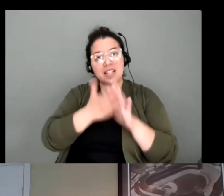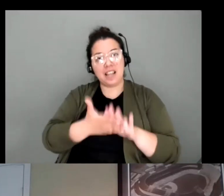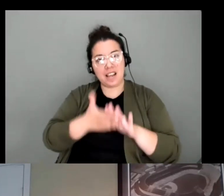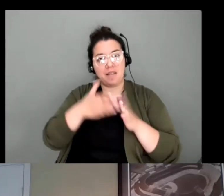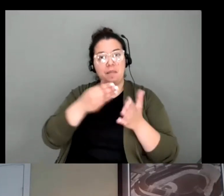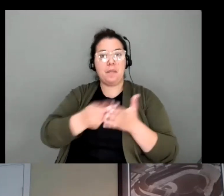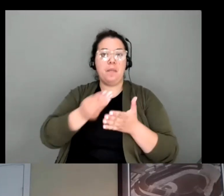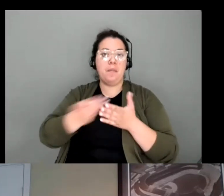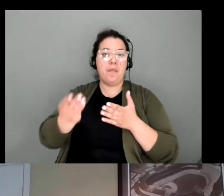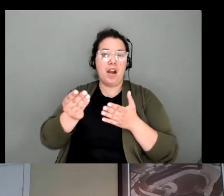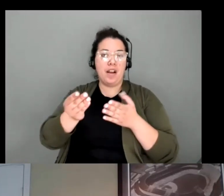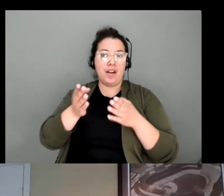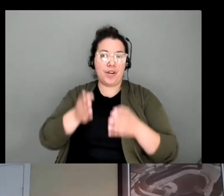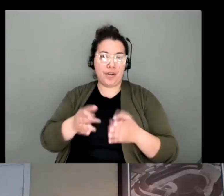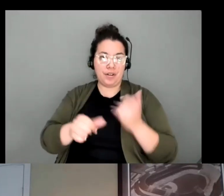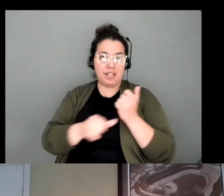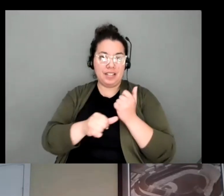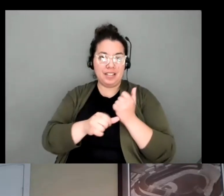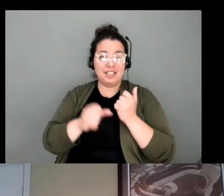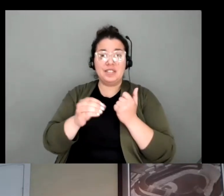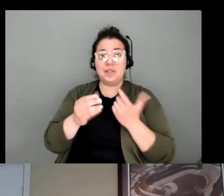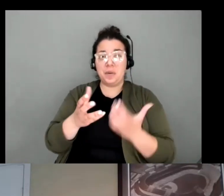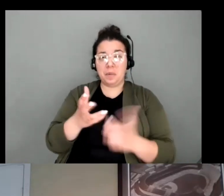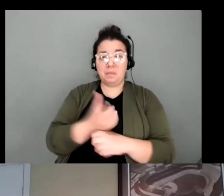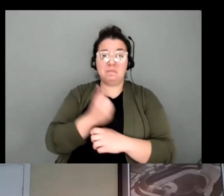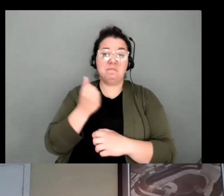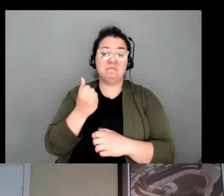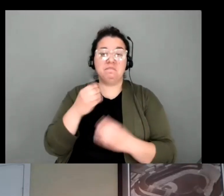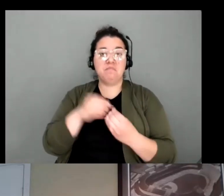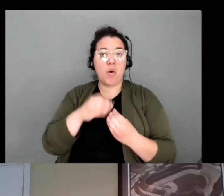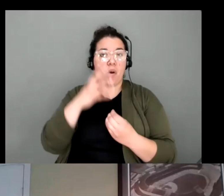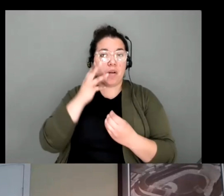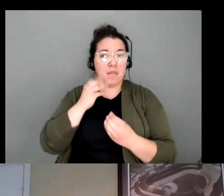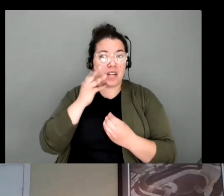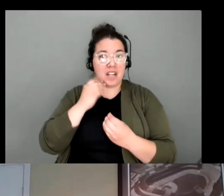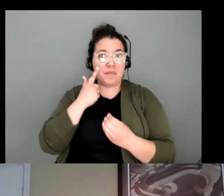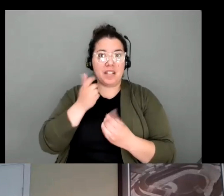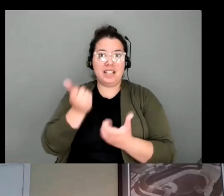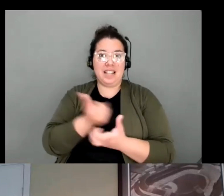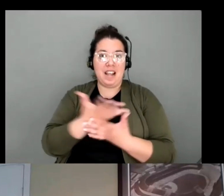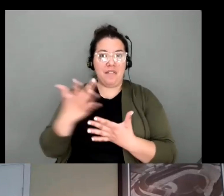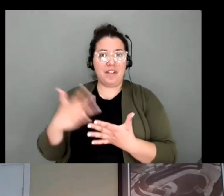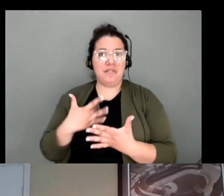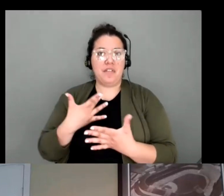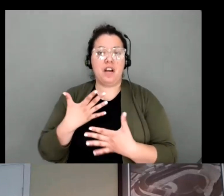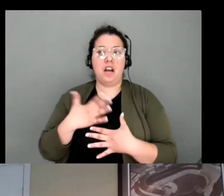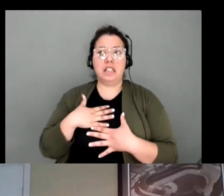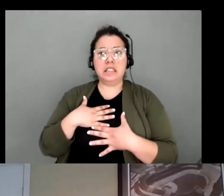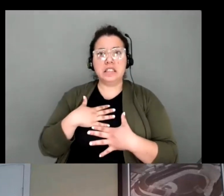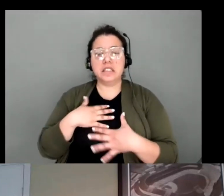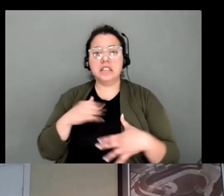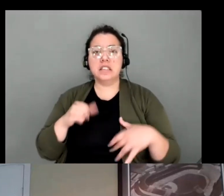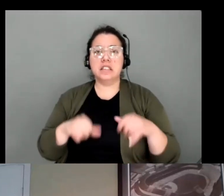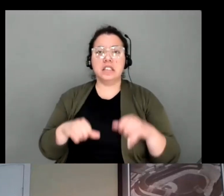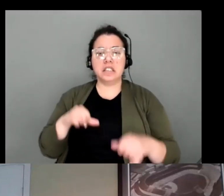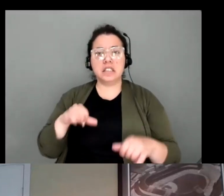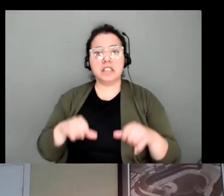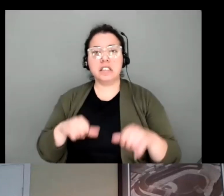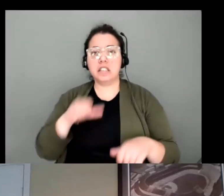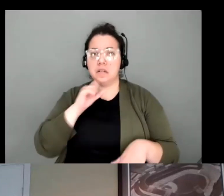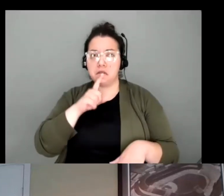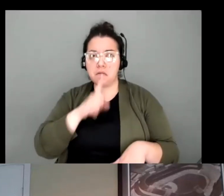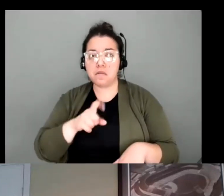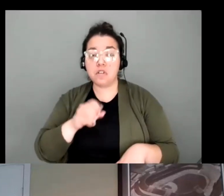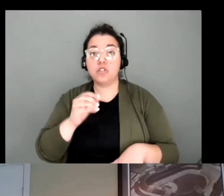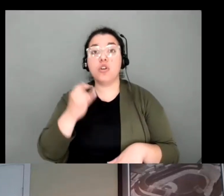bit of experience. You feel so unsure of any transaction. Just getting two things